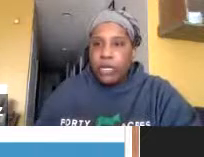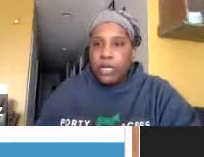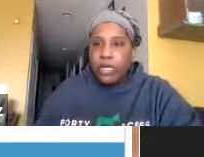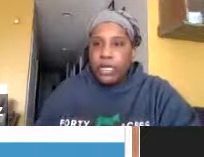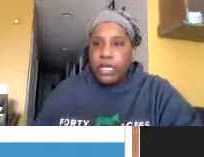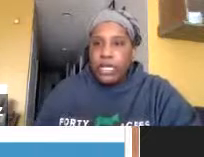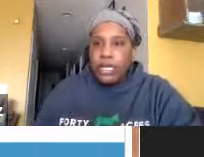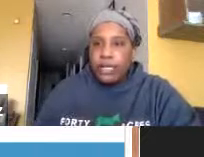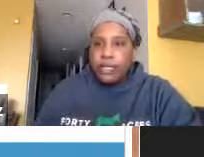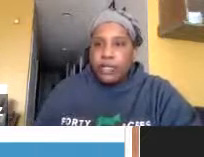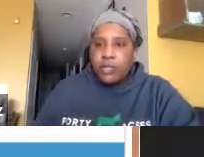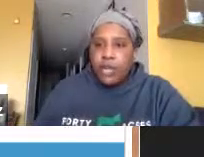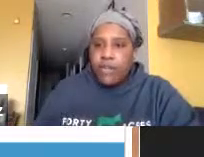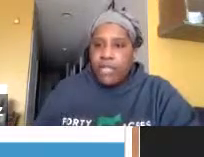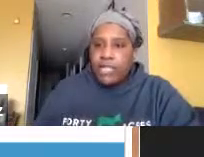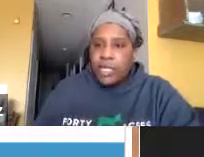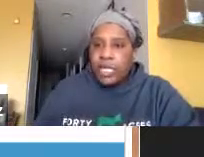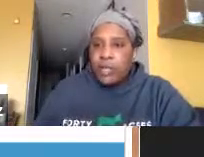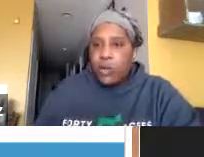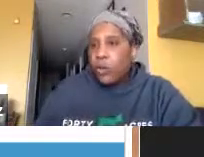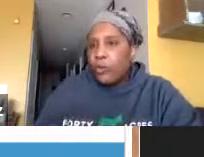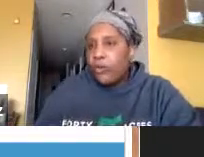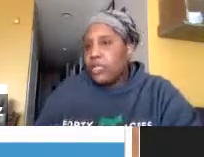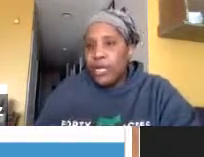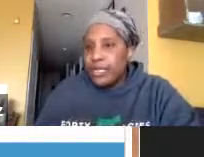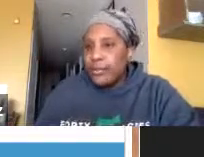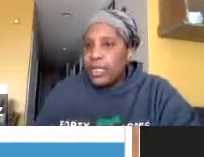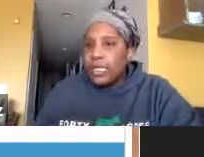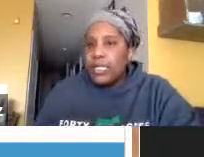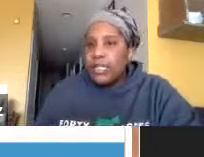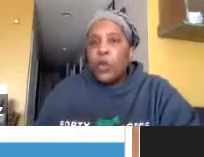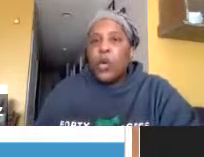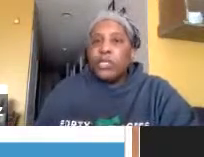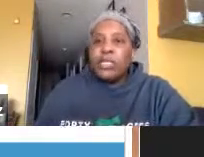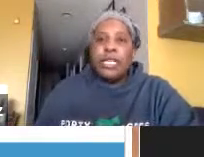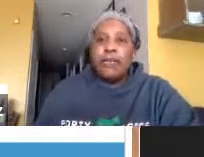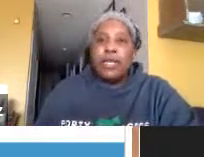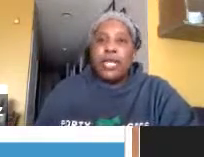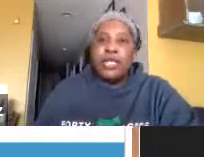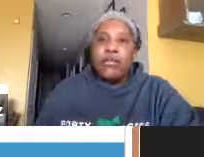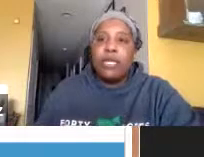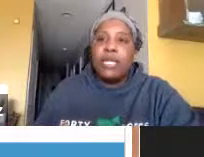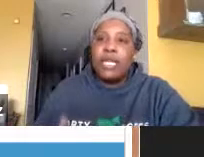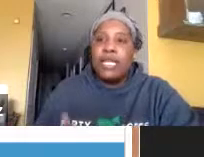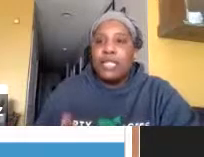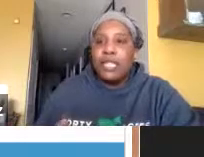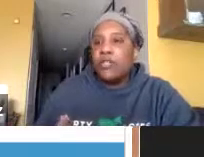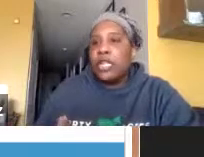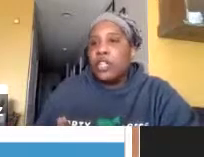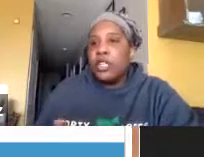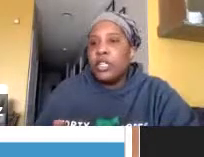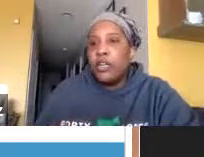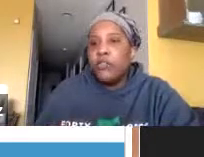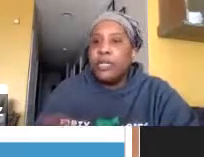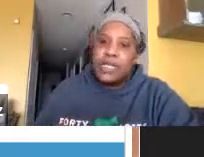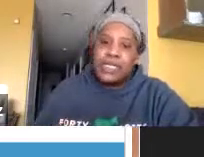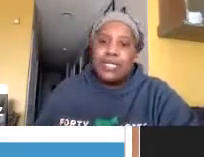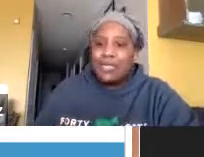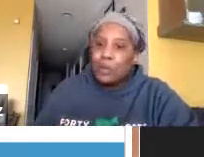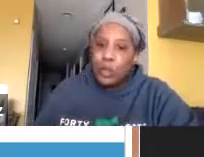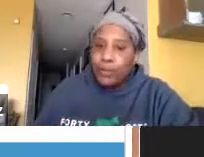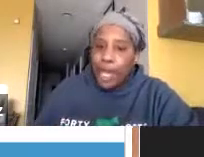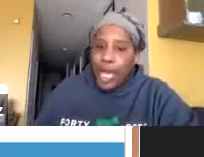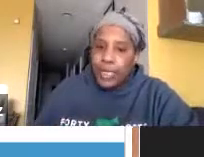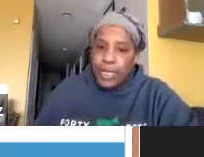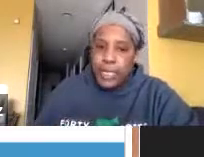my career to try to find something in corporate responsibility or corporate sustainability, because I really liked this intersection of business